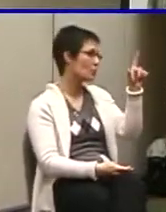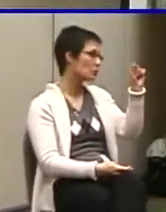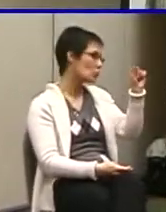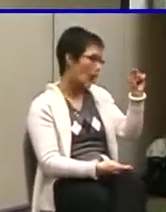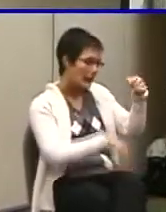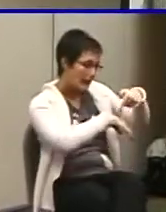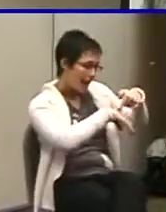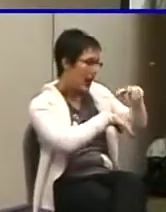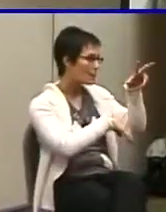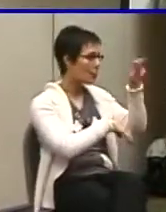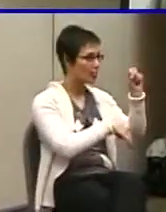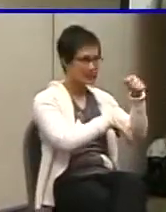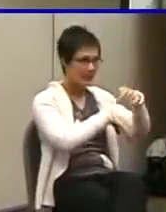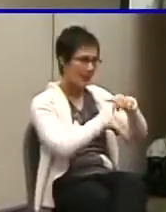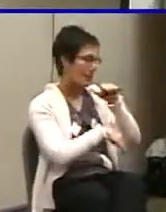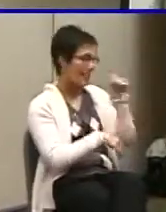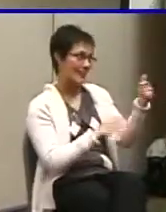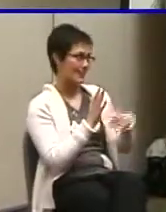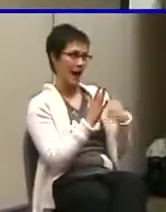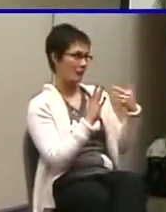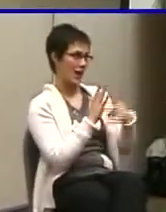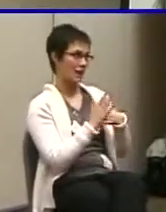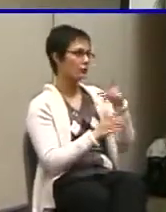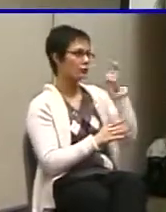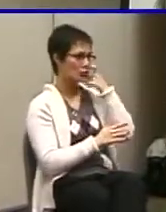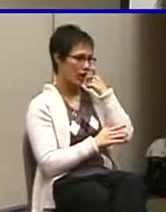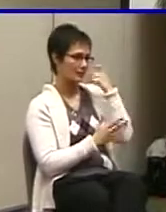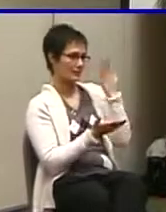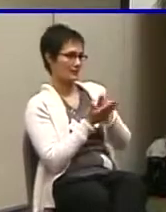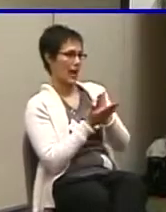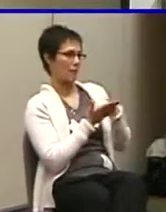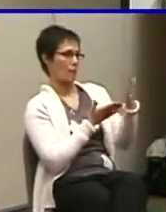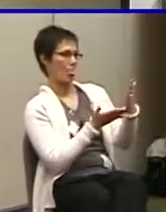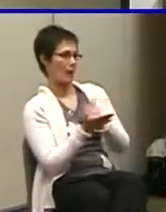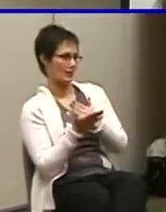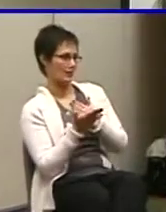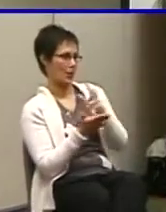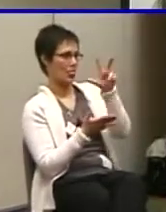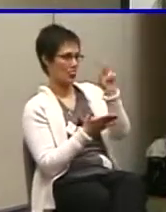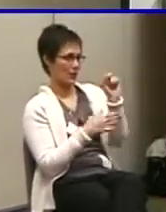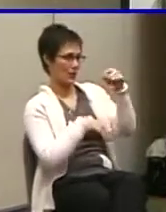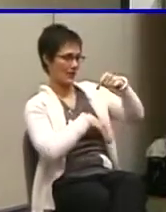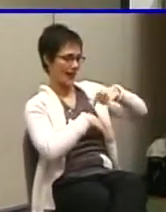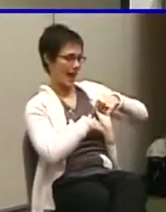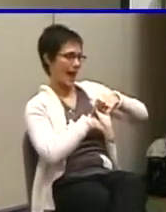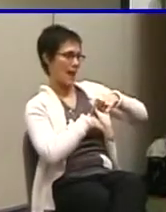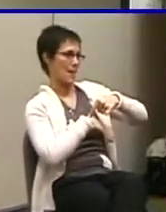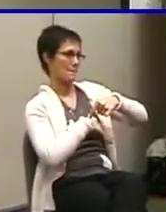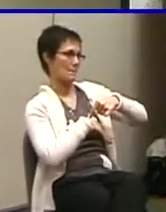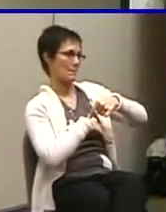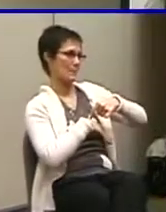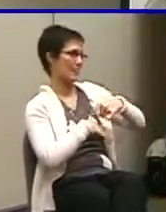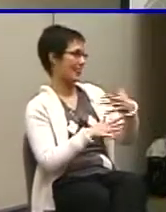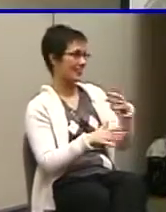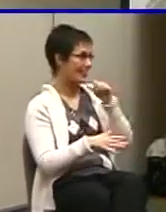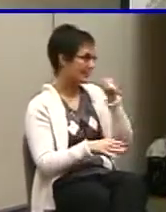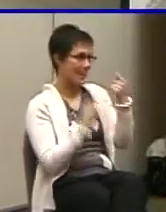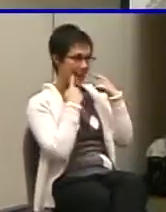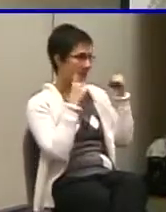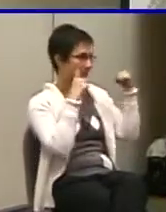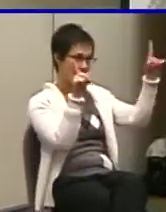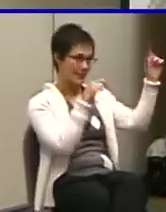rare. And you go, okay, now you just broke up the lesson 30 times. It's not